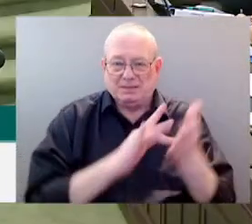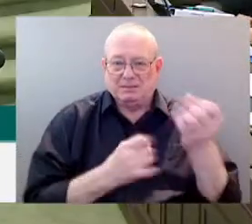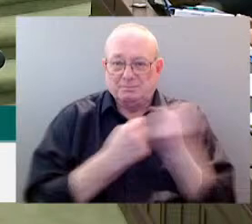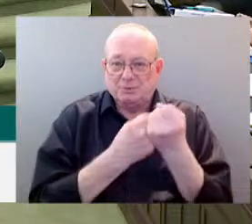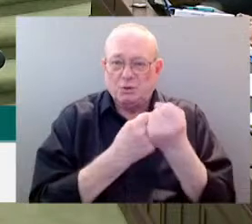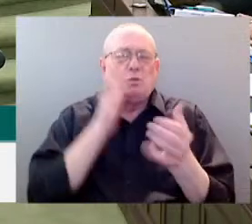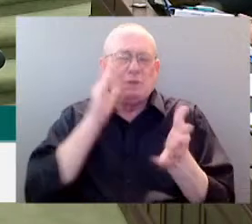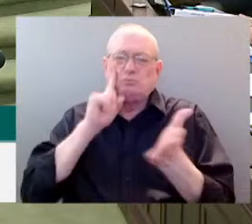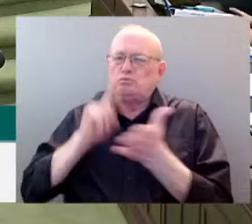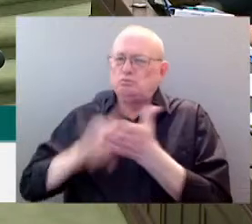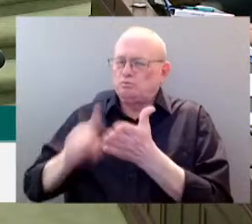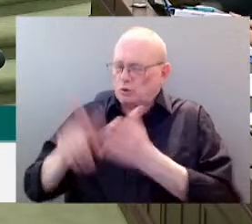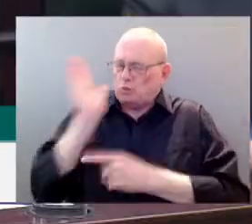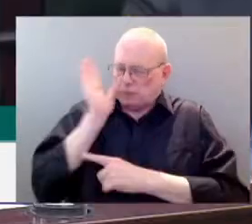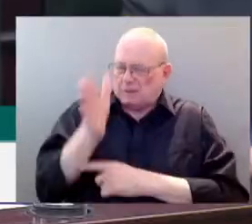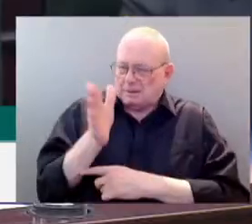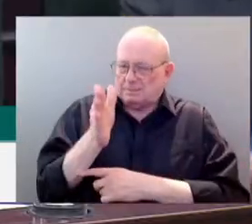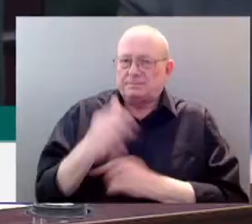the